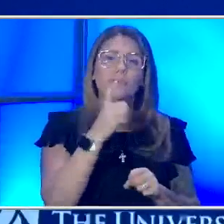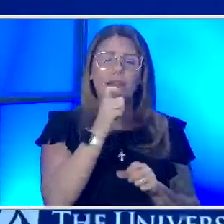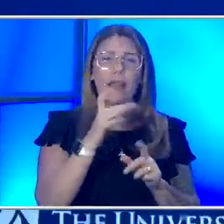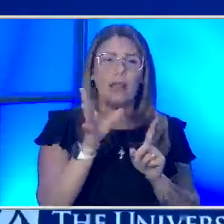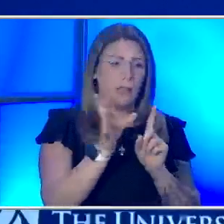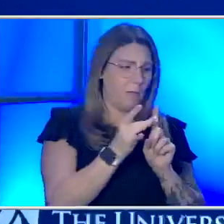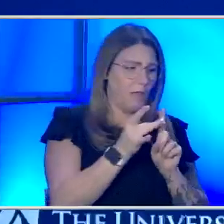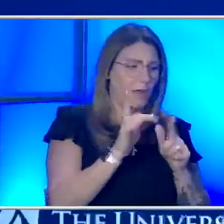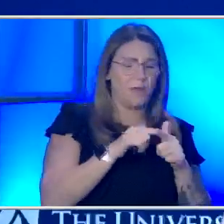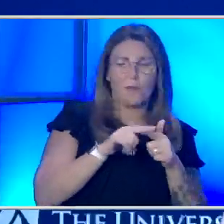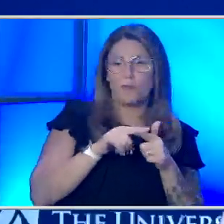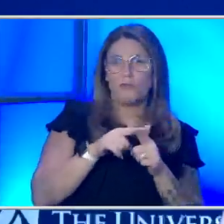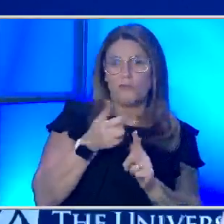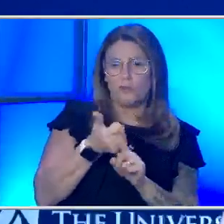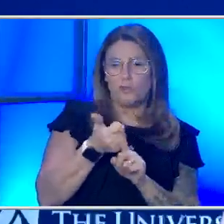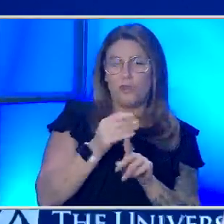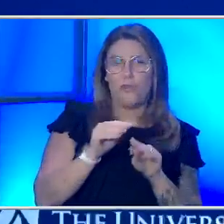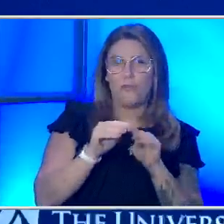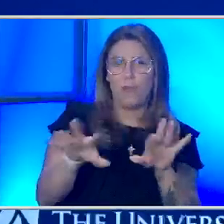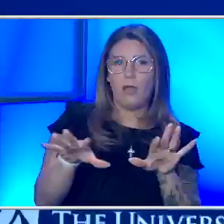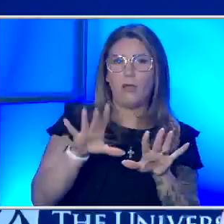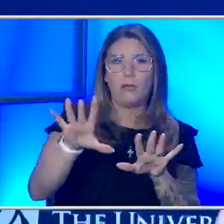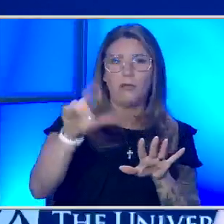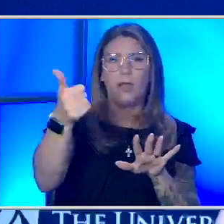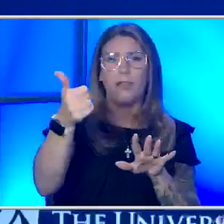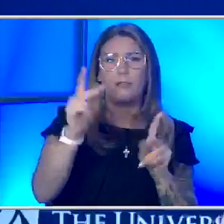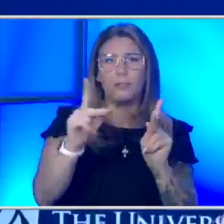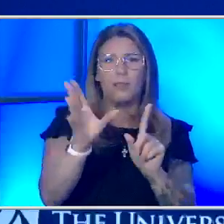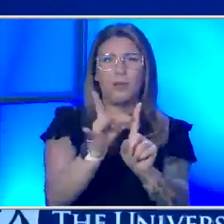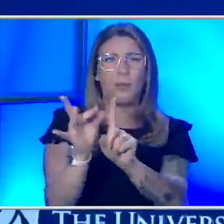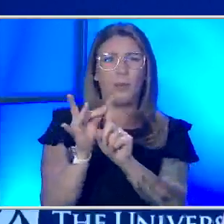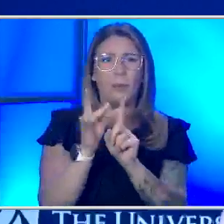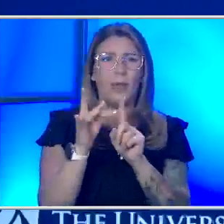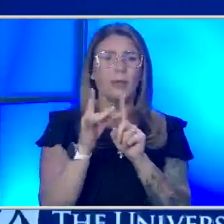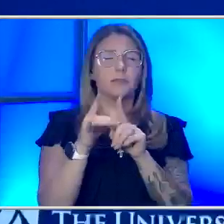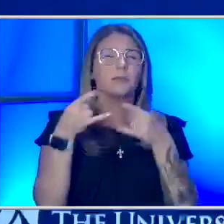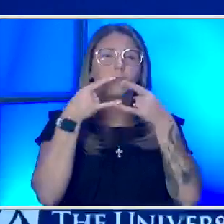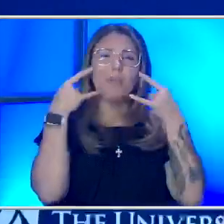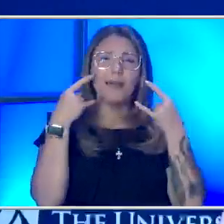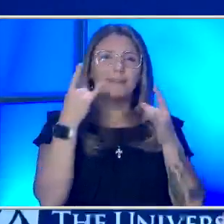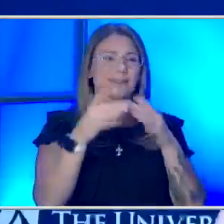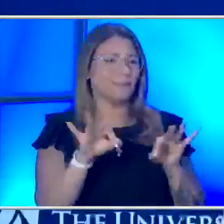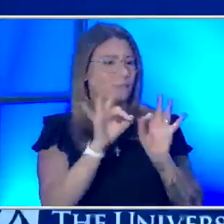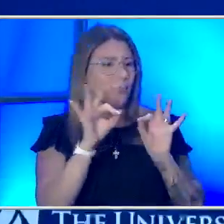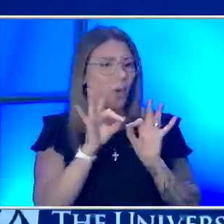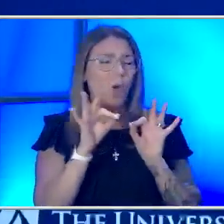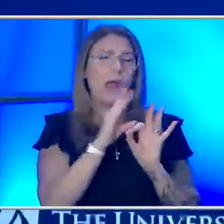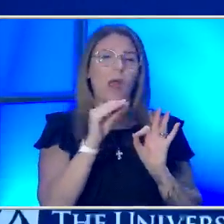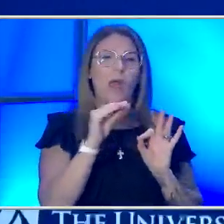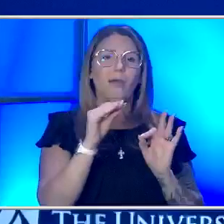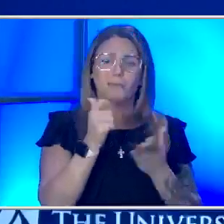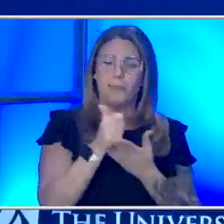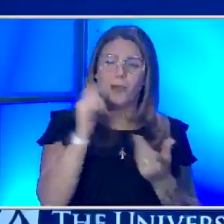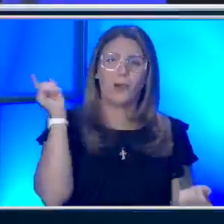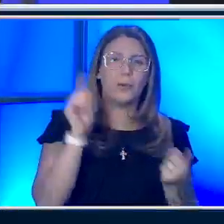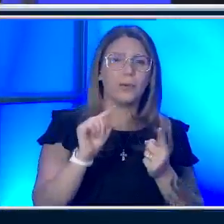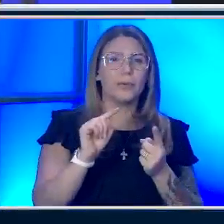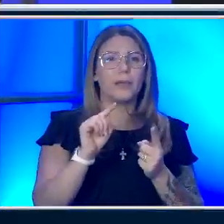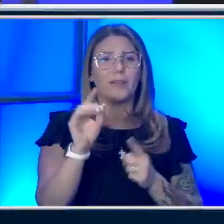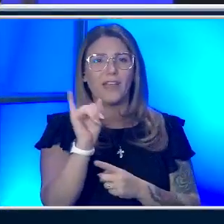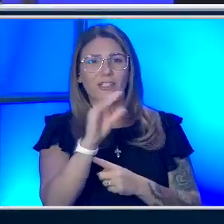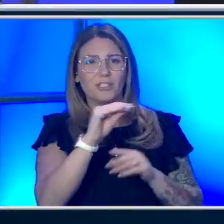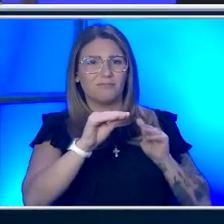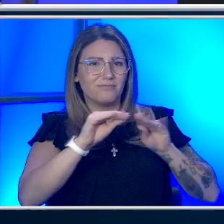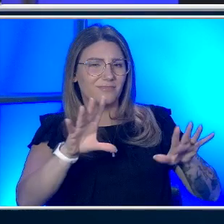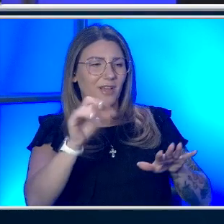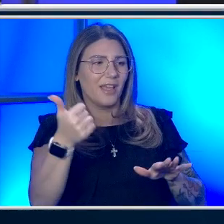certainly masking is always appropriate and could help reduce your risk of infection, but also spreading it to others. Okay, yesterday I took my